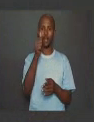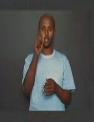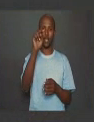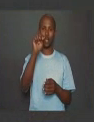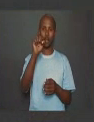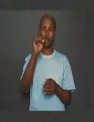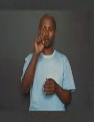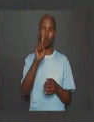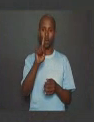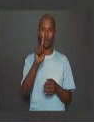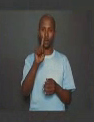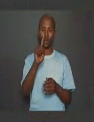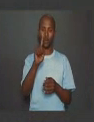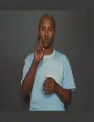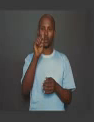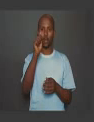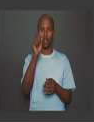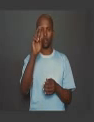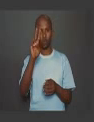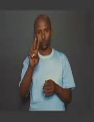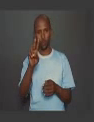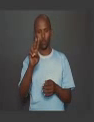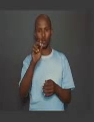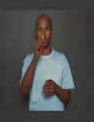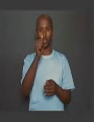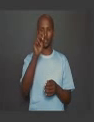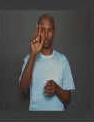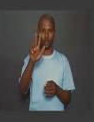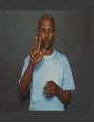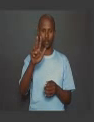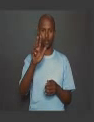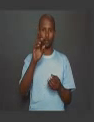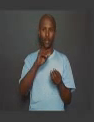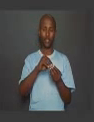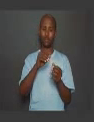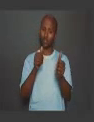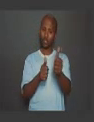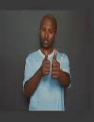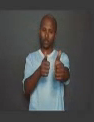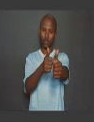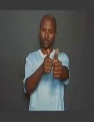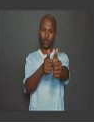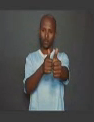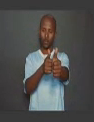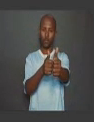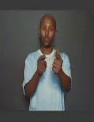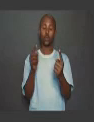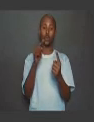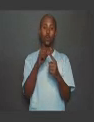A1 plus A2 plus A3 and so on